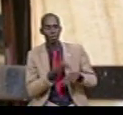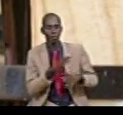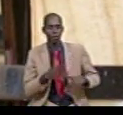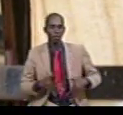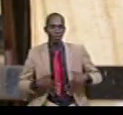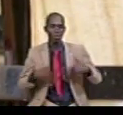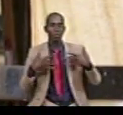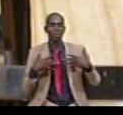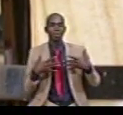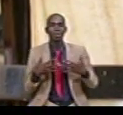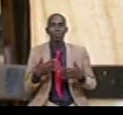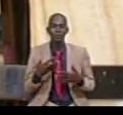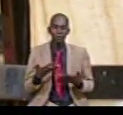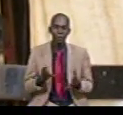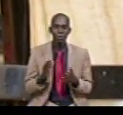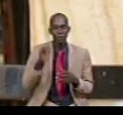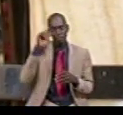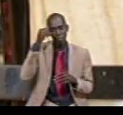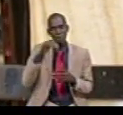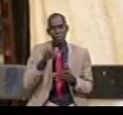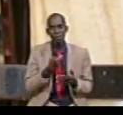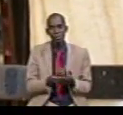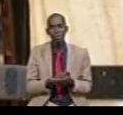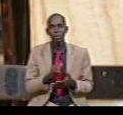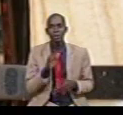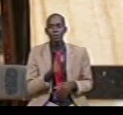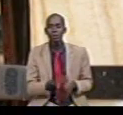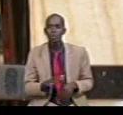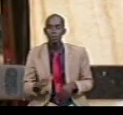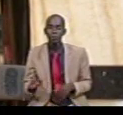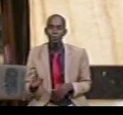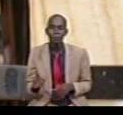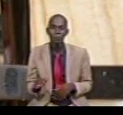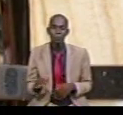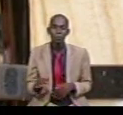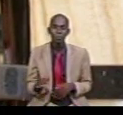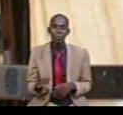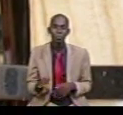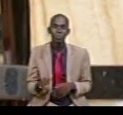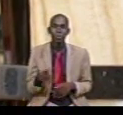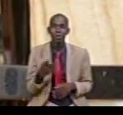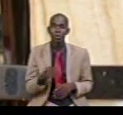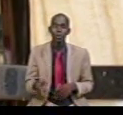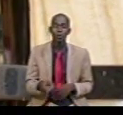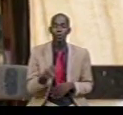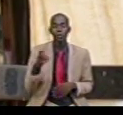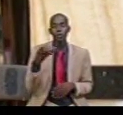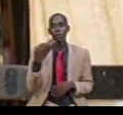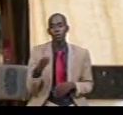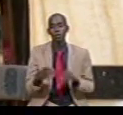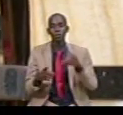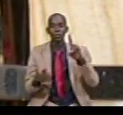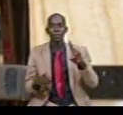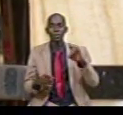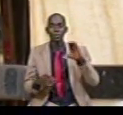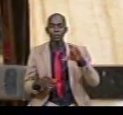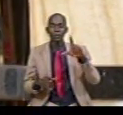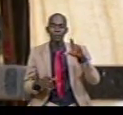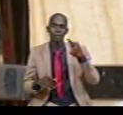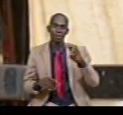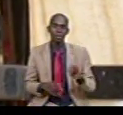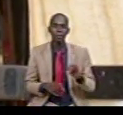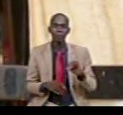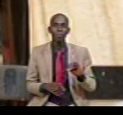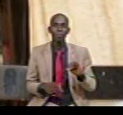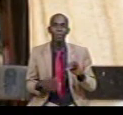things remind us that children and their dreams are valid. The journey of deeper Christian life ministry